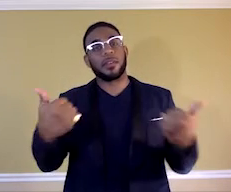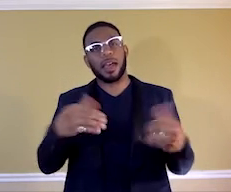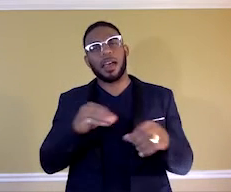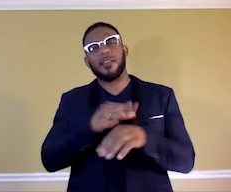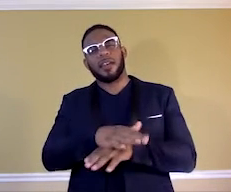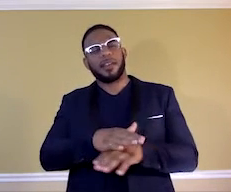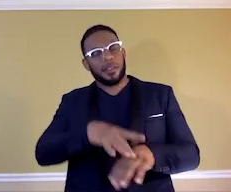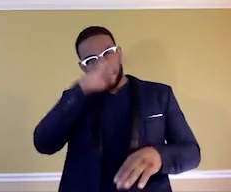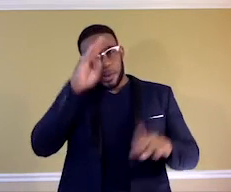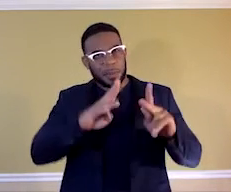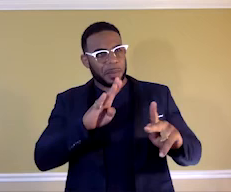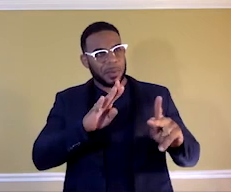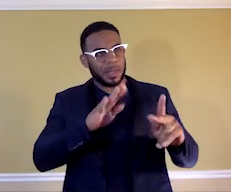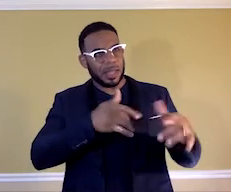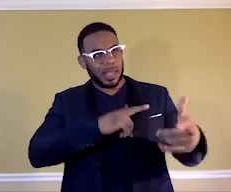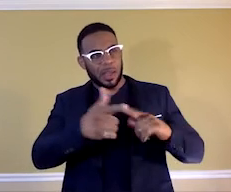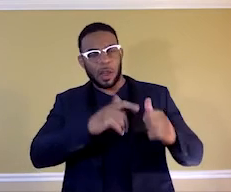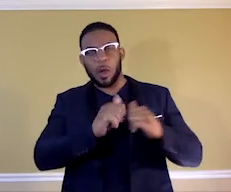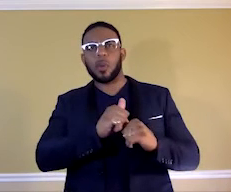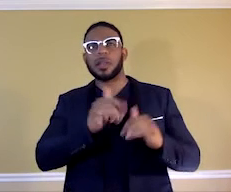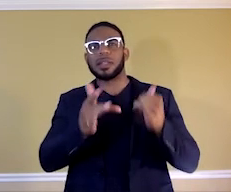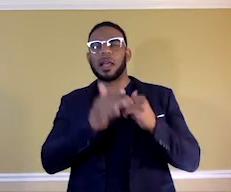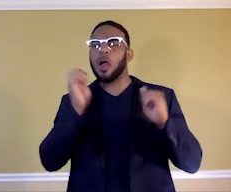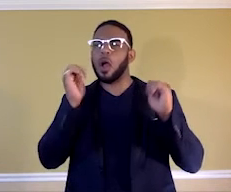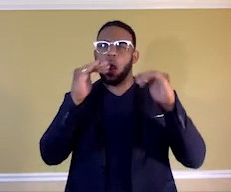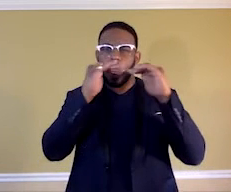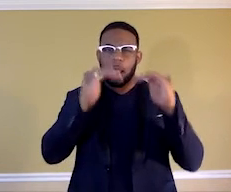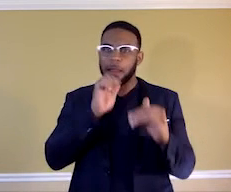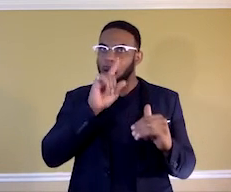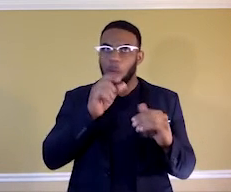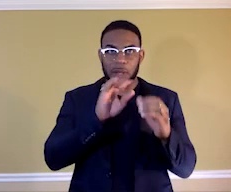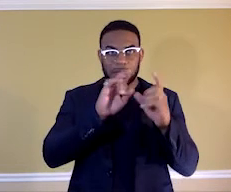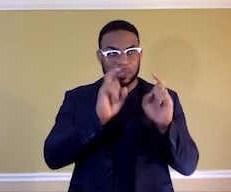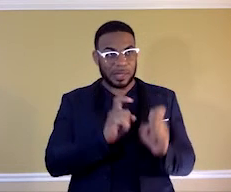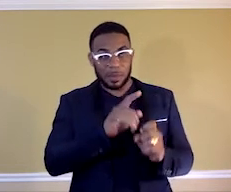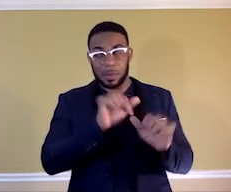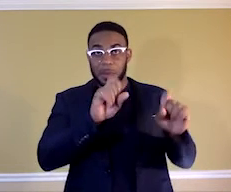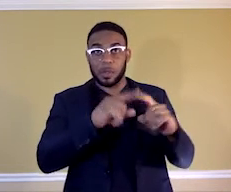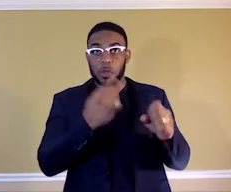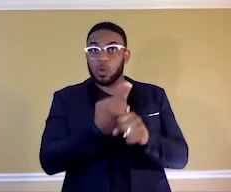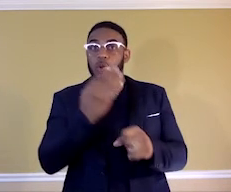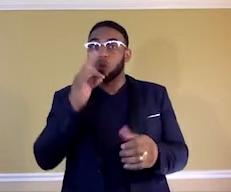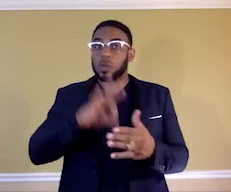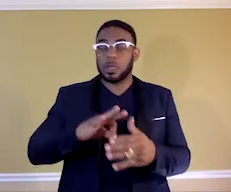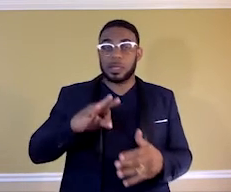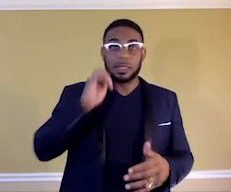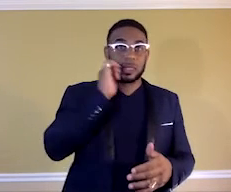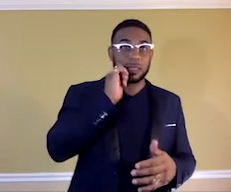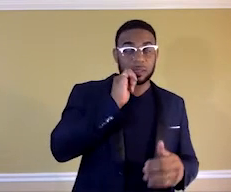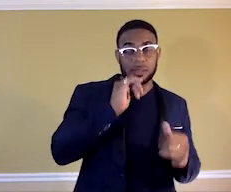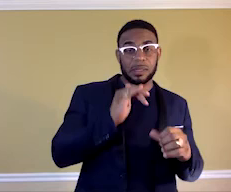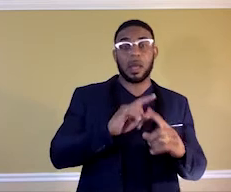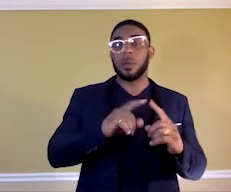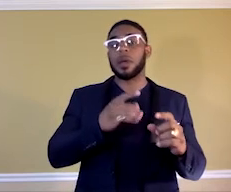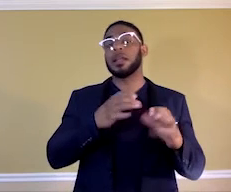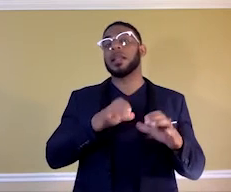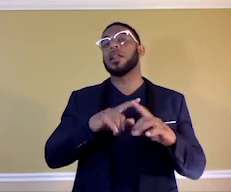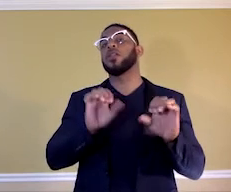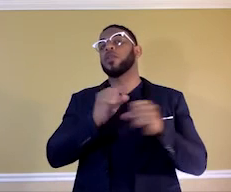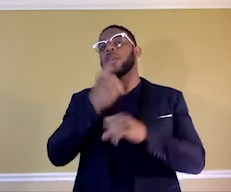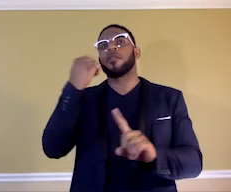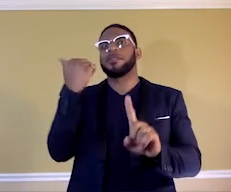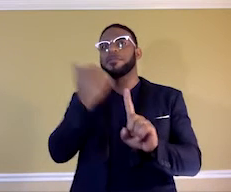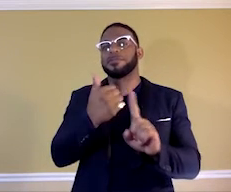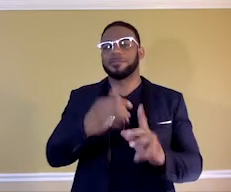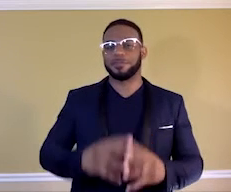people's interactions with technology at all levels. It's not only shaping their ability to use technology daily, but their chance to create it for